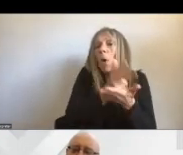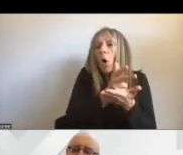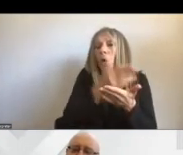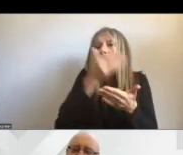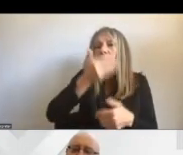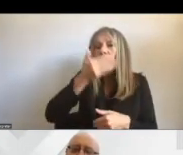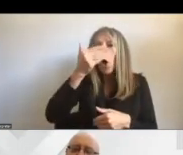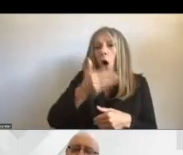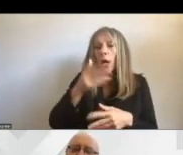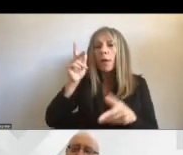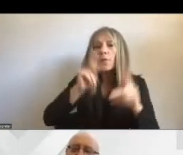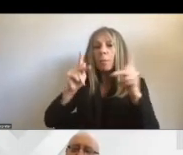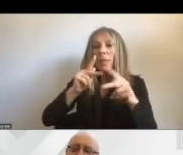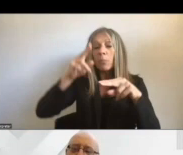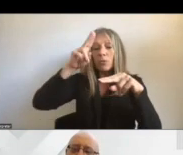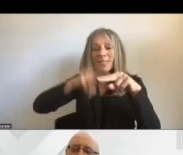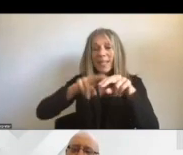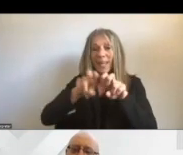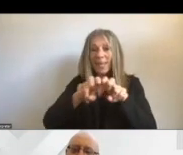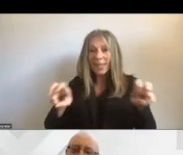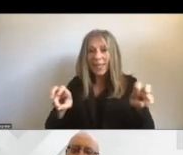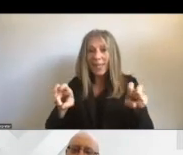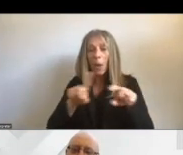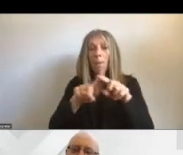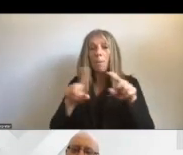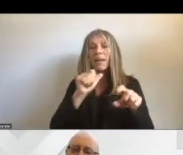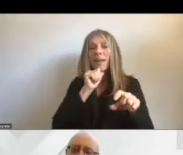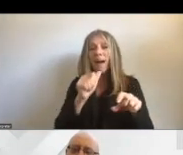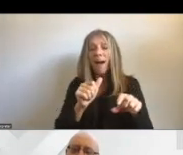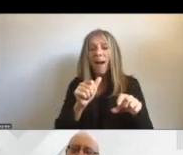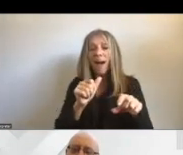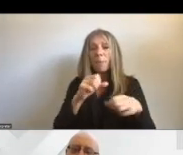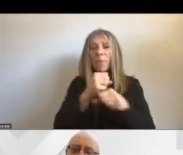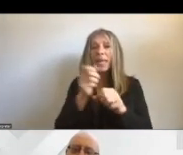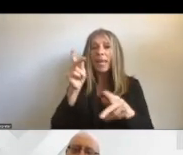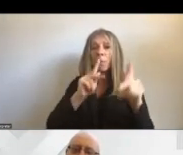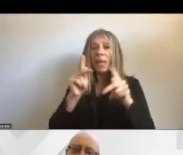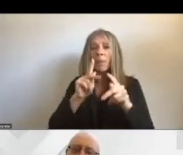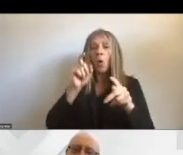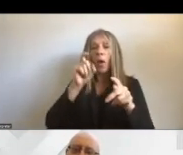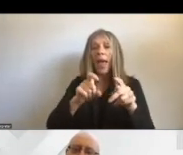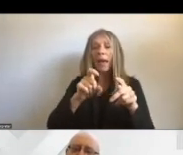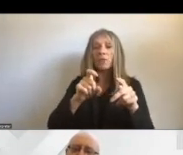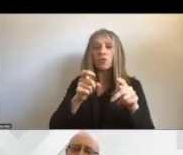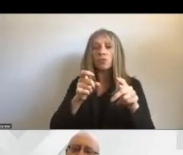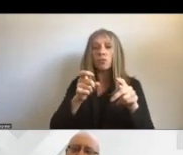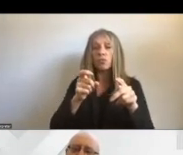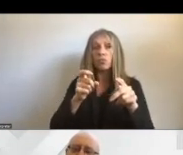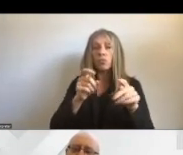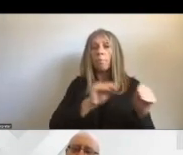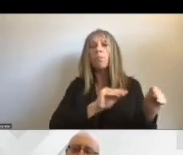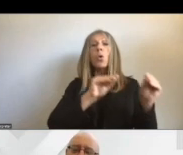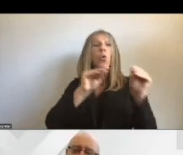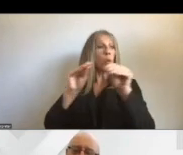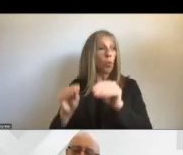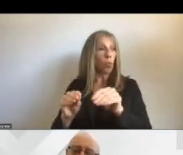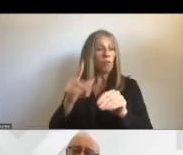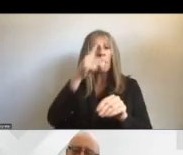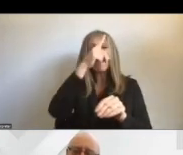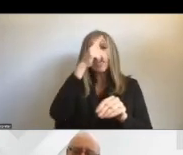Now, if we go on to the volume, audible walk indications must be louder than the ambient sound up to a